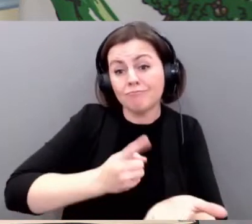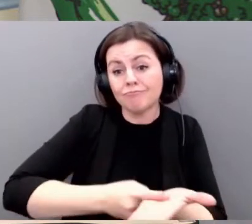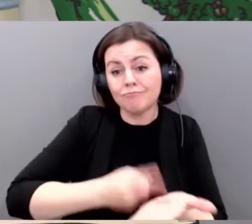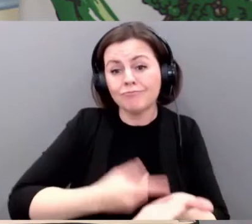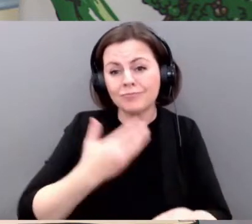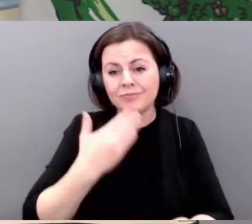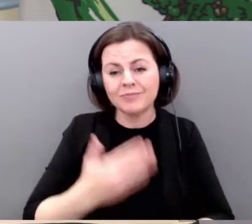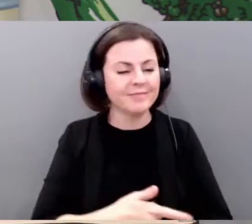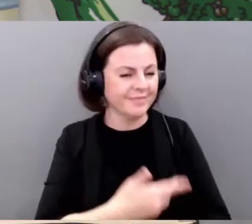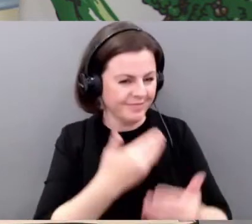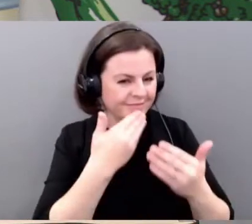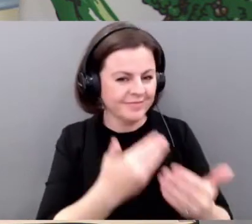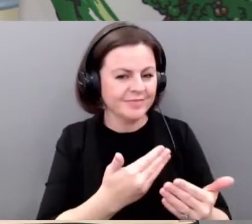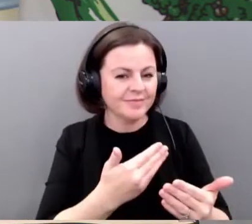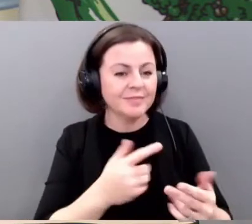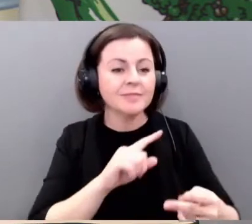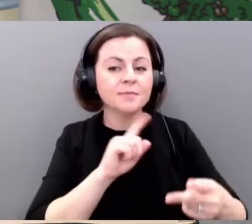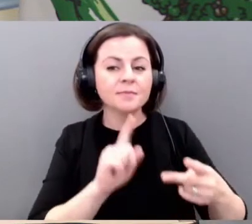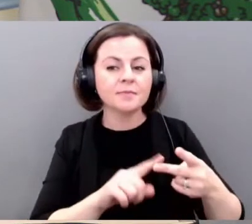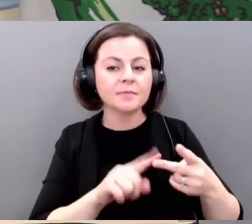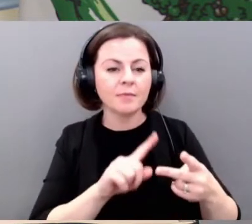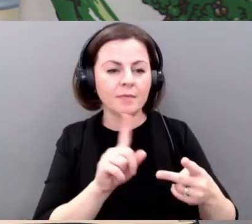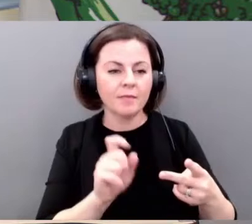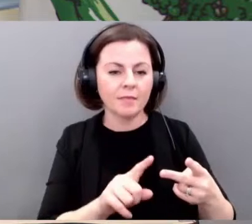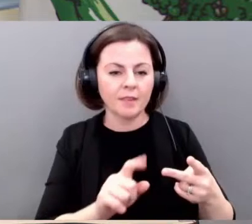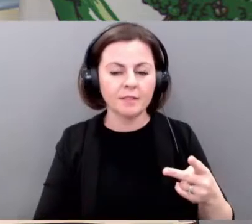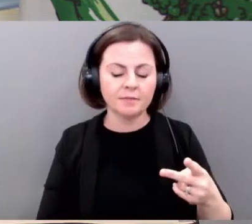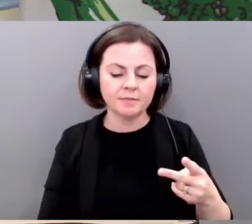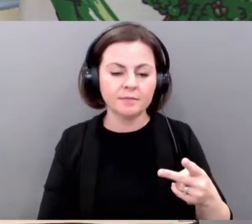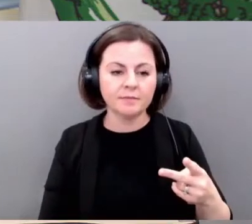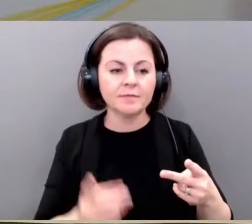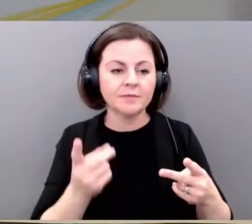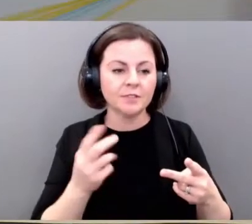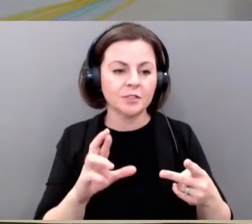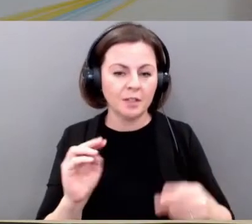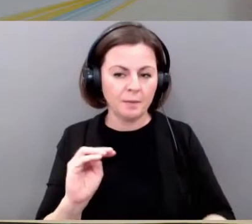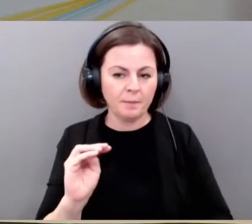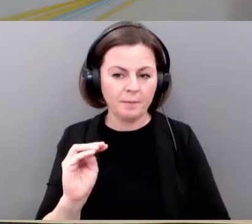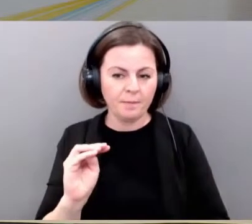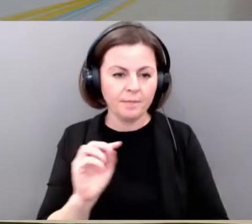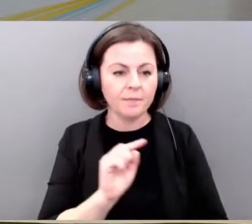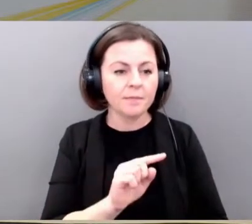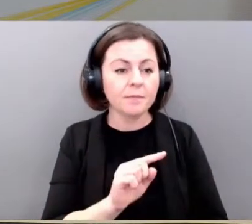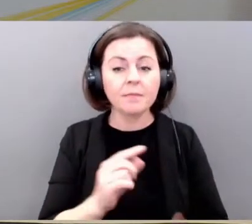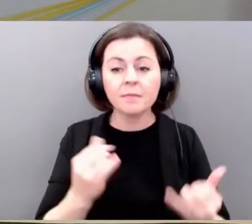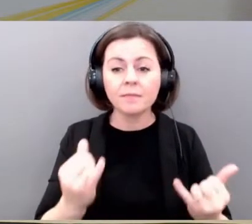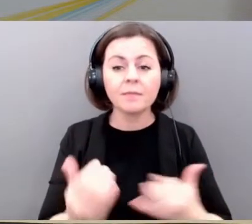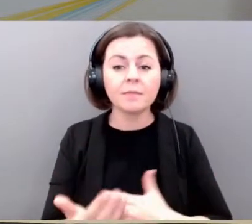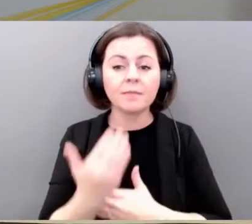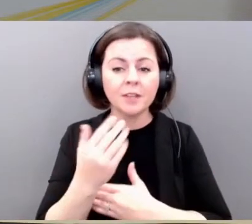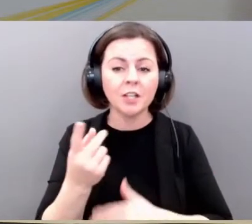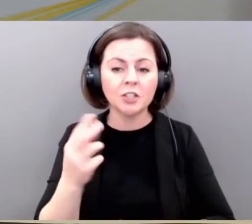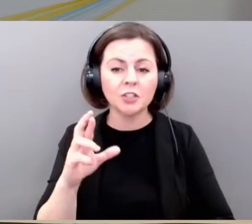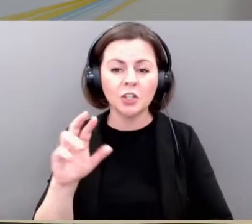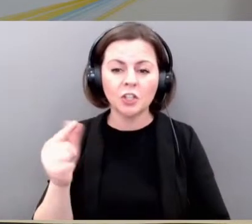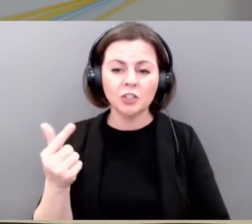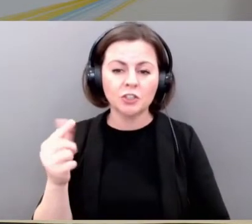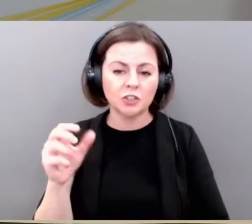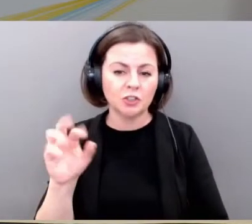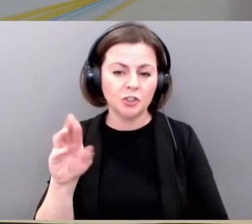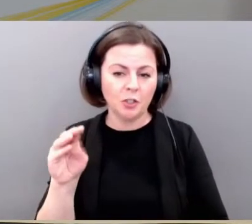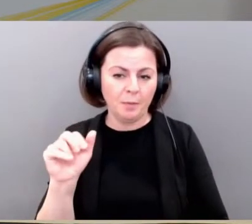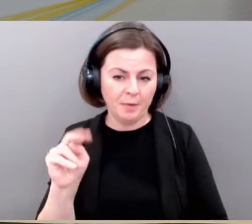Thank you very much. And my second question is for Dr. Morrison. This morning, Dr. German in the lab told us that